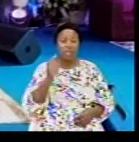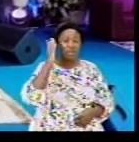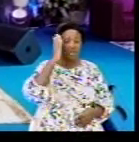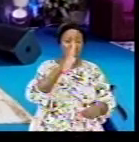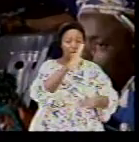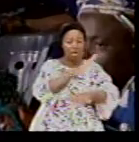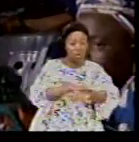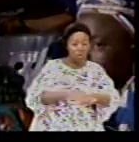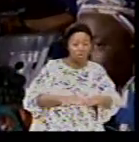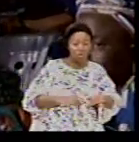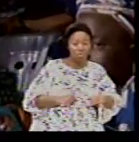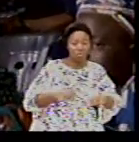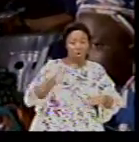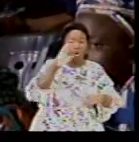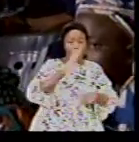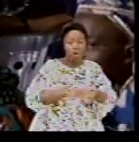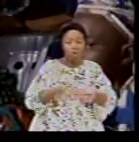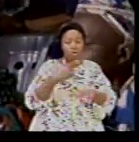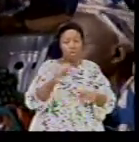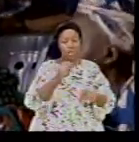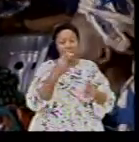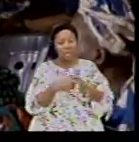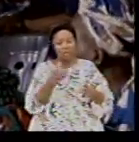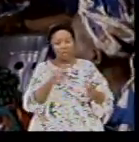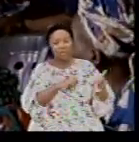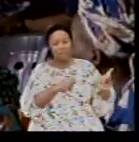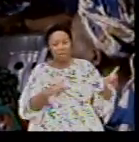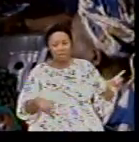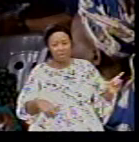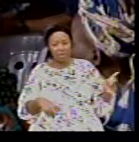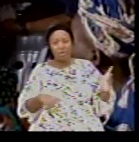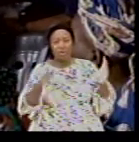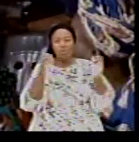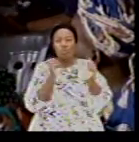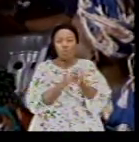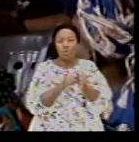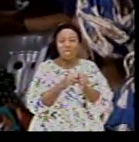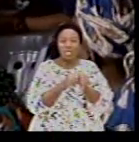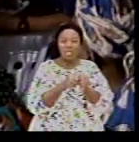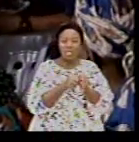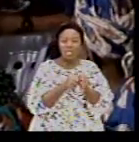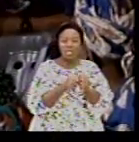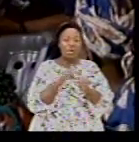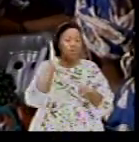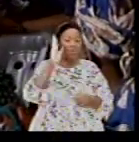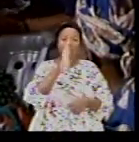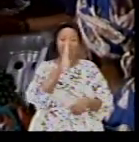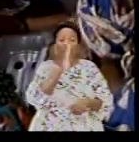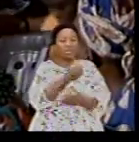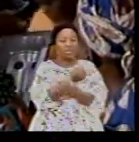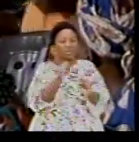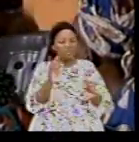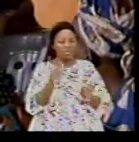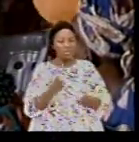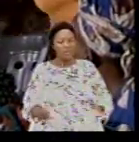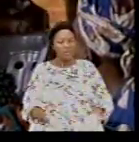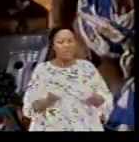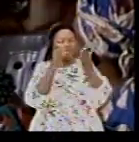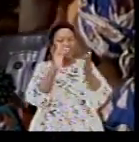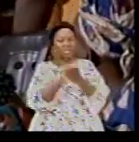call on the name of the Lord will be saved. Raise up that hand and say,